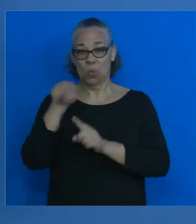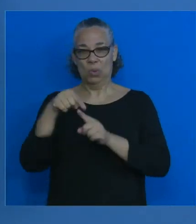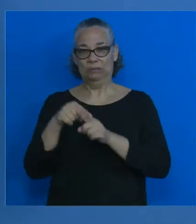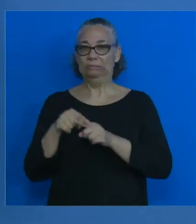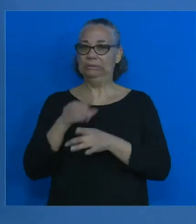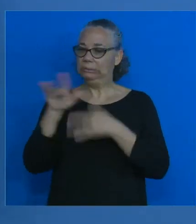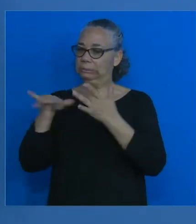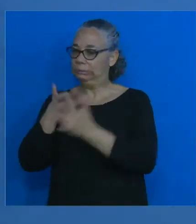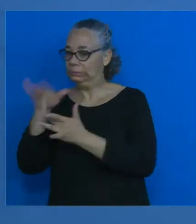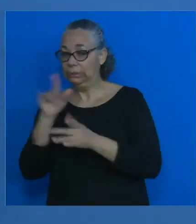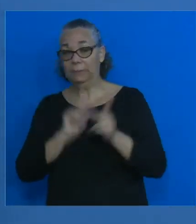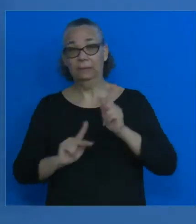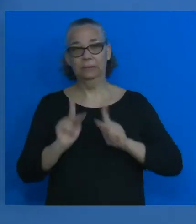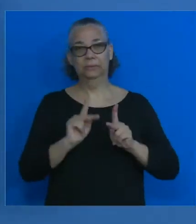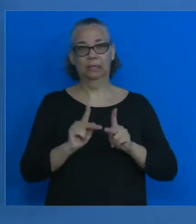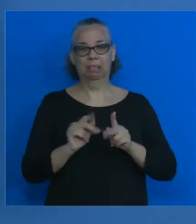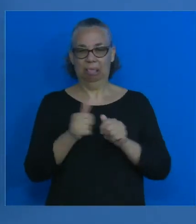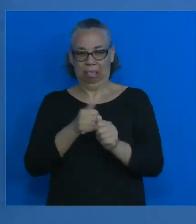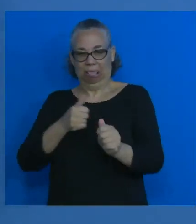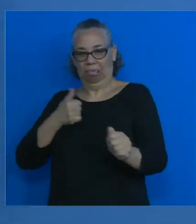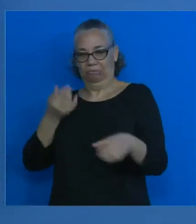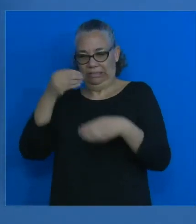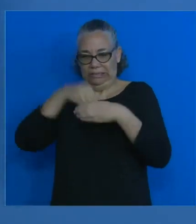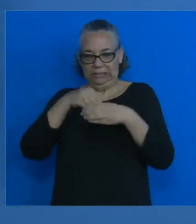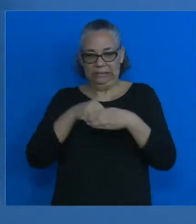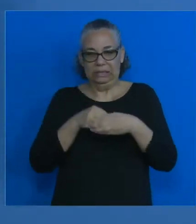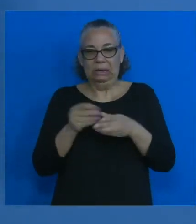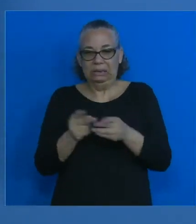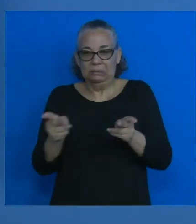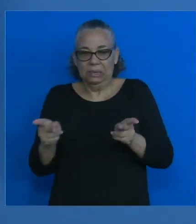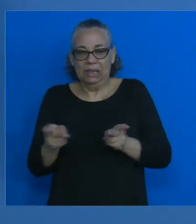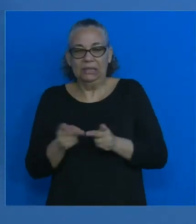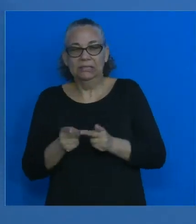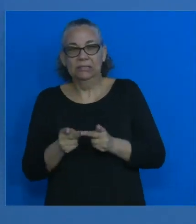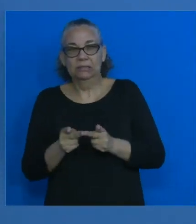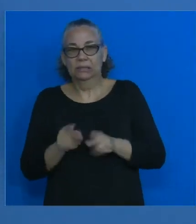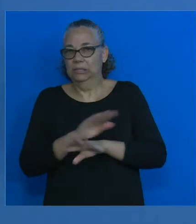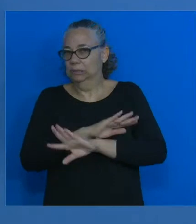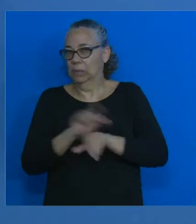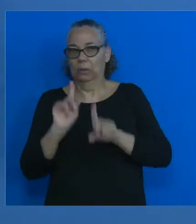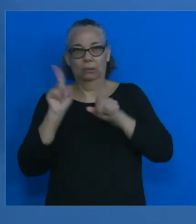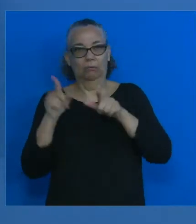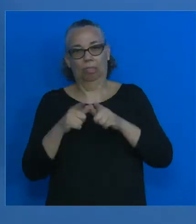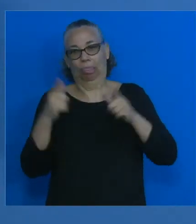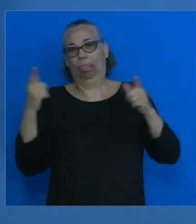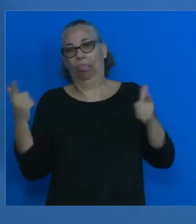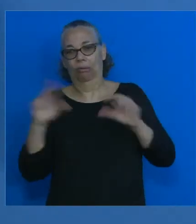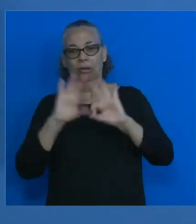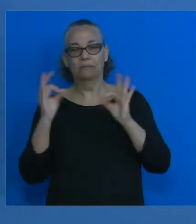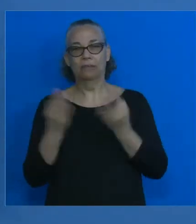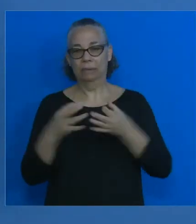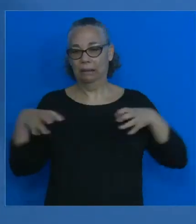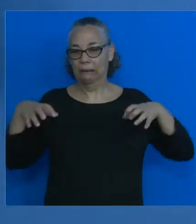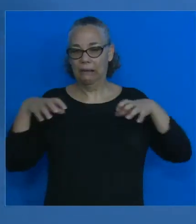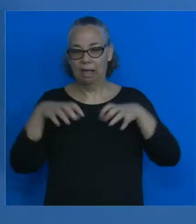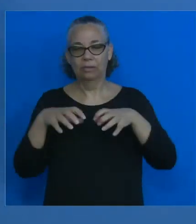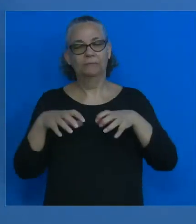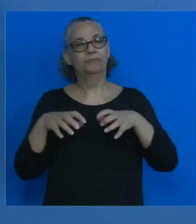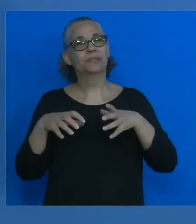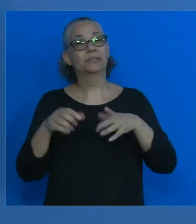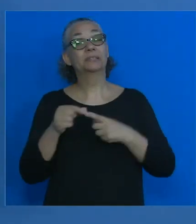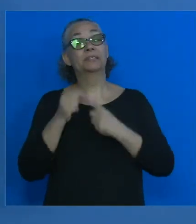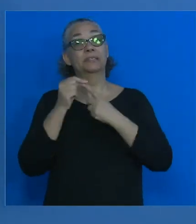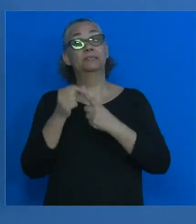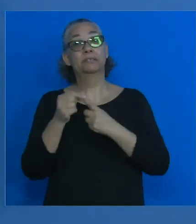others. Avoid indoor spaces, not attend large family gatherings. In particular,